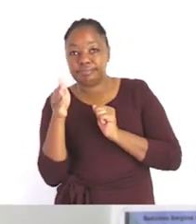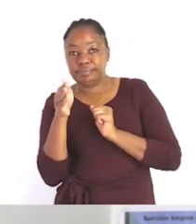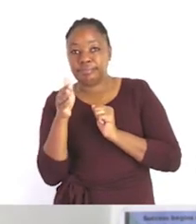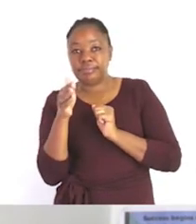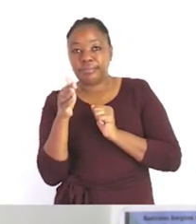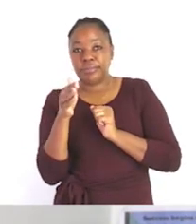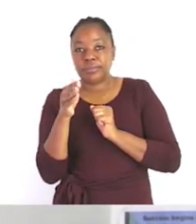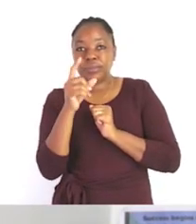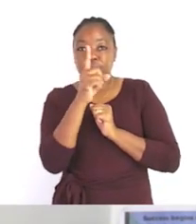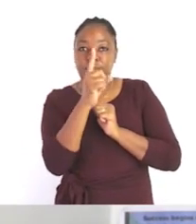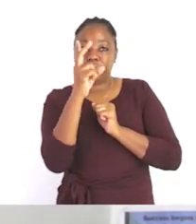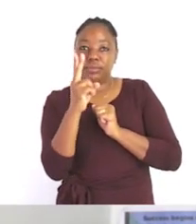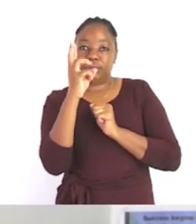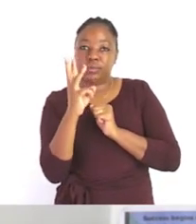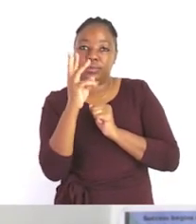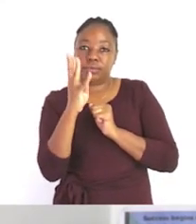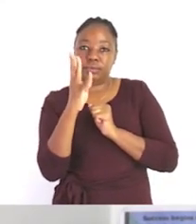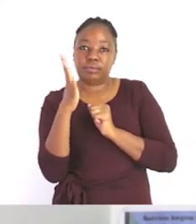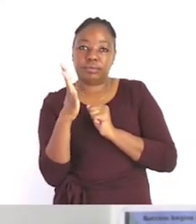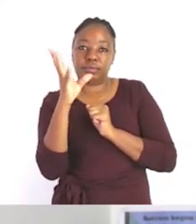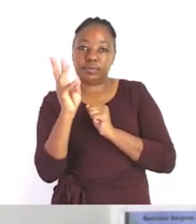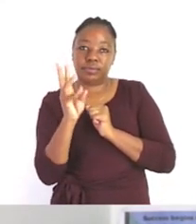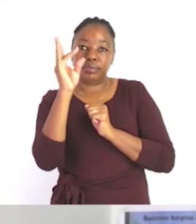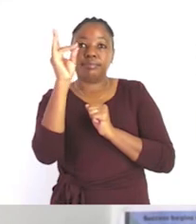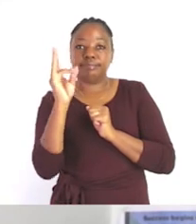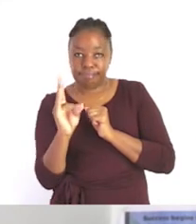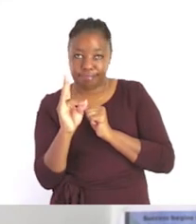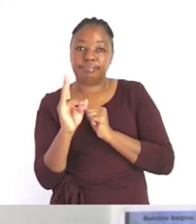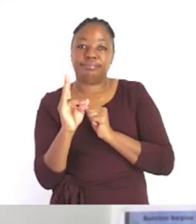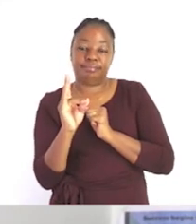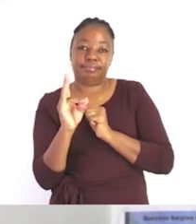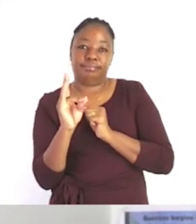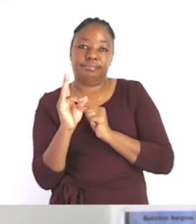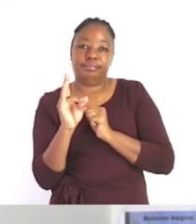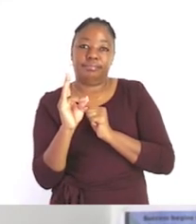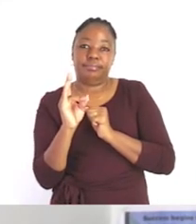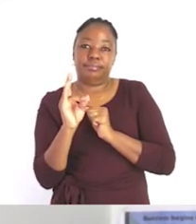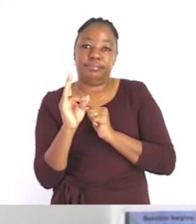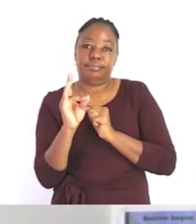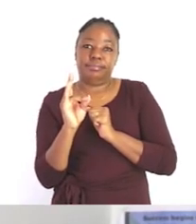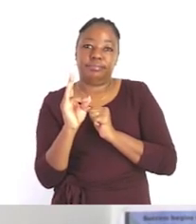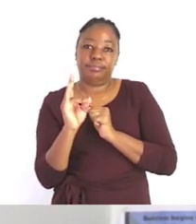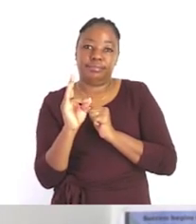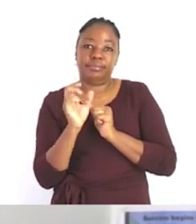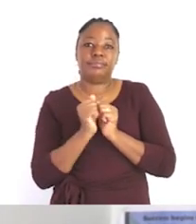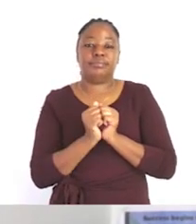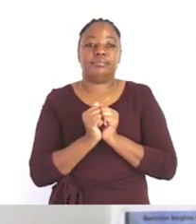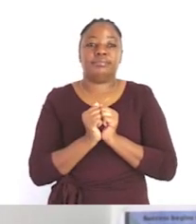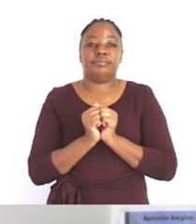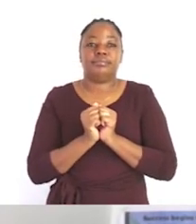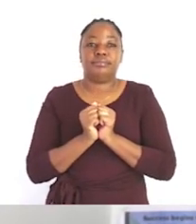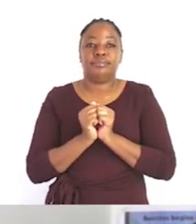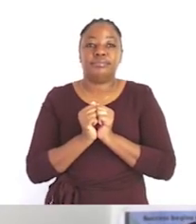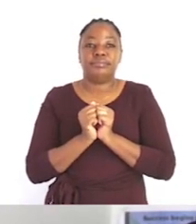Again. 1, 2, 3, 4, 5, 6, 7. So I think it is